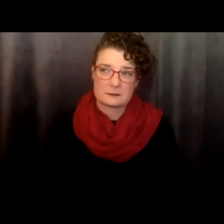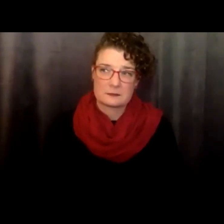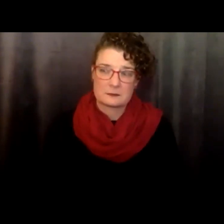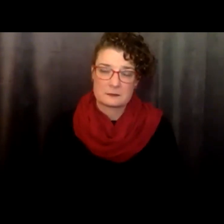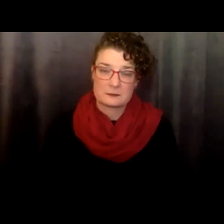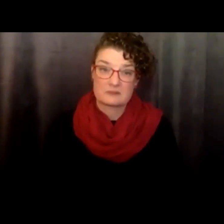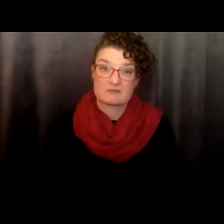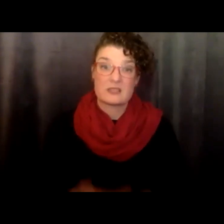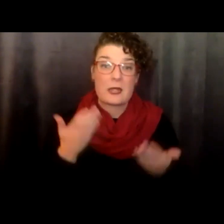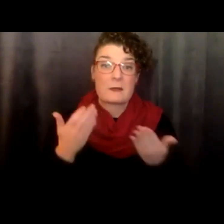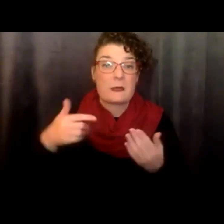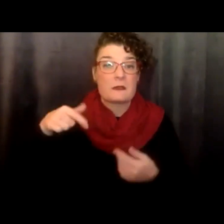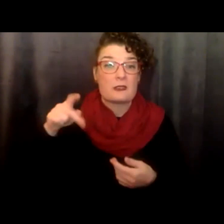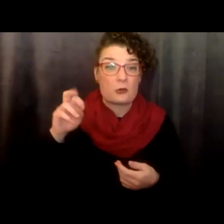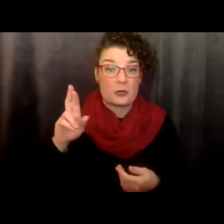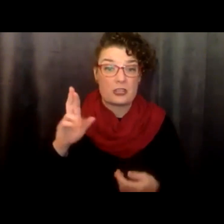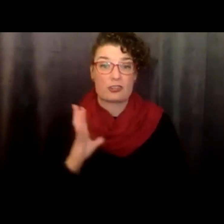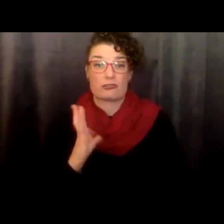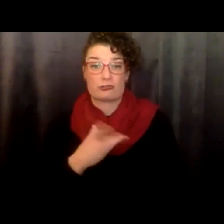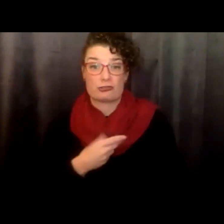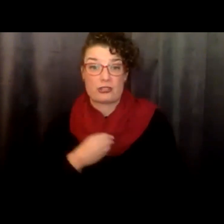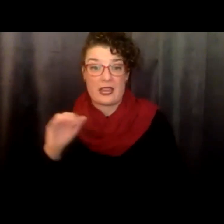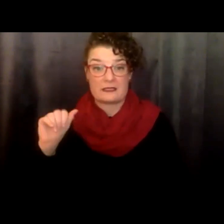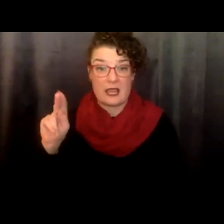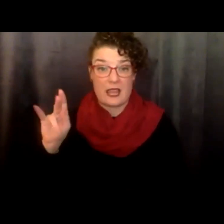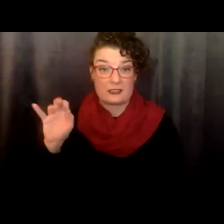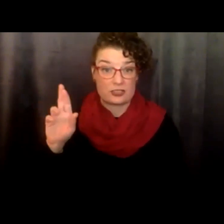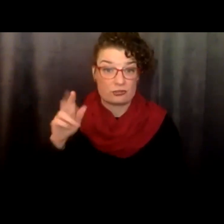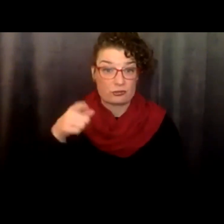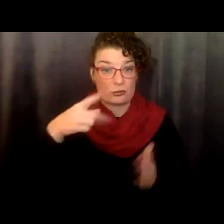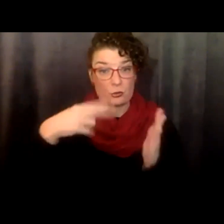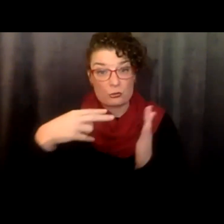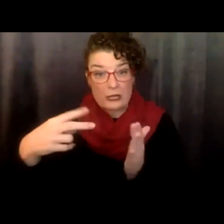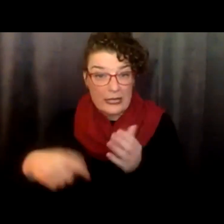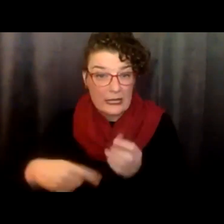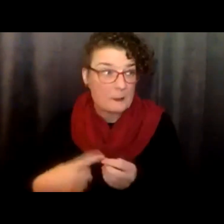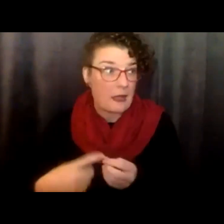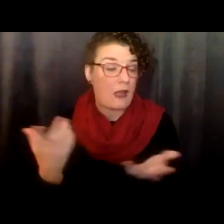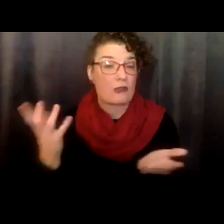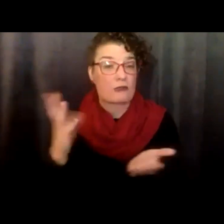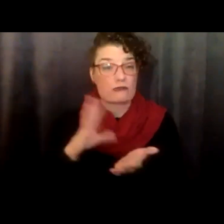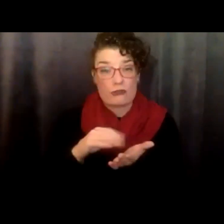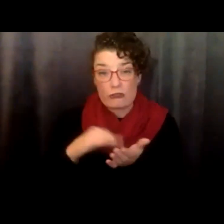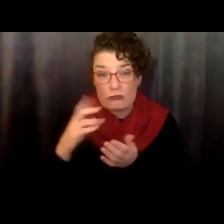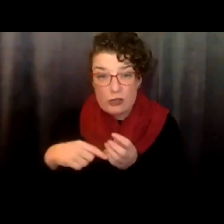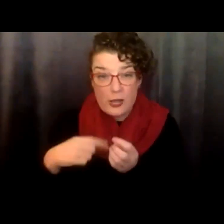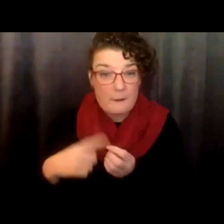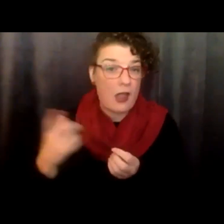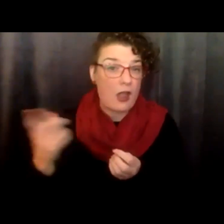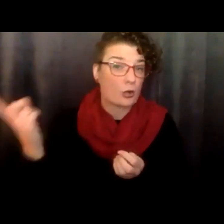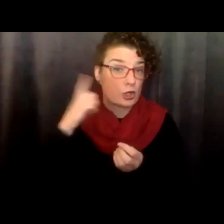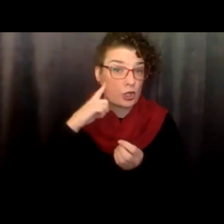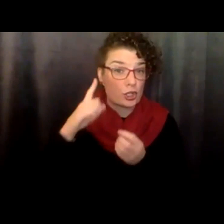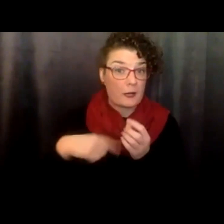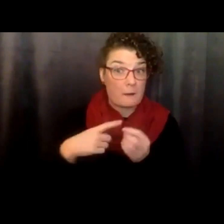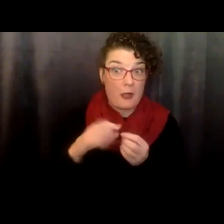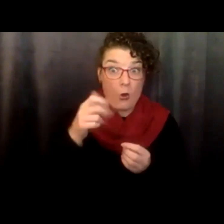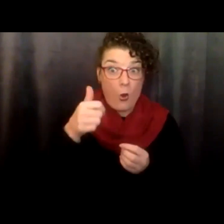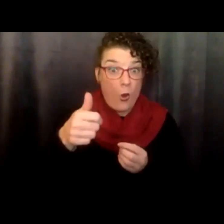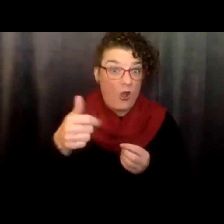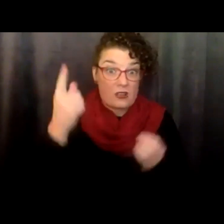a queer or trans ancestor that you've learned about, read about, heard about, or it may be an imagined